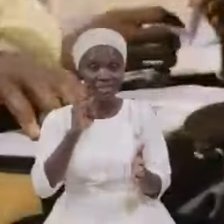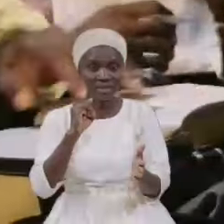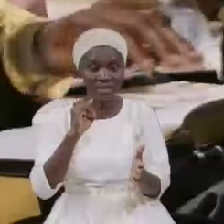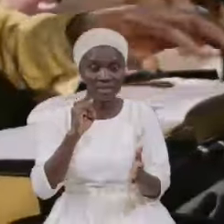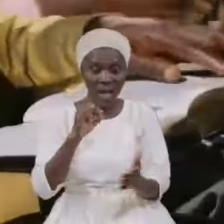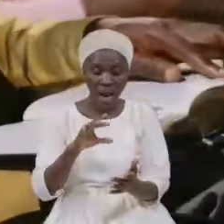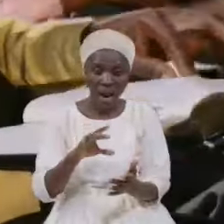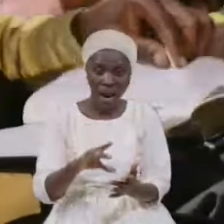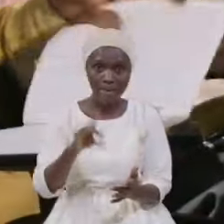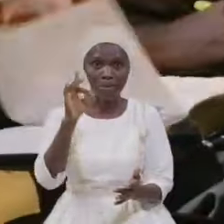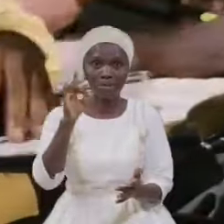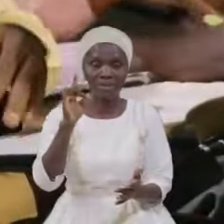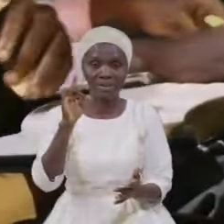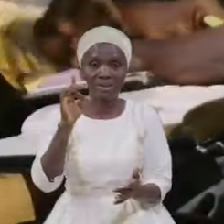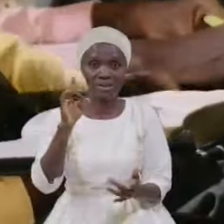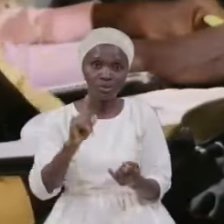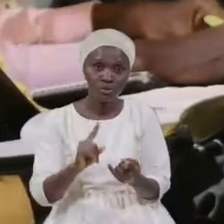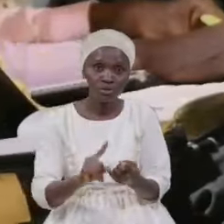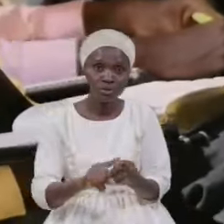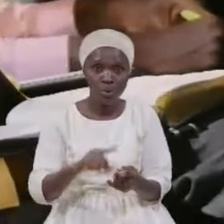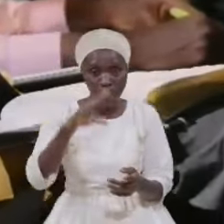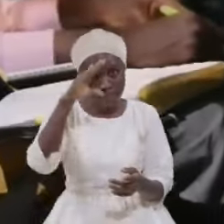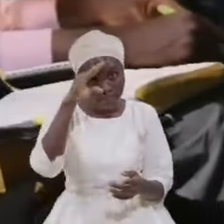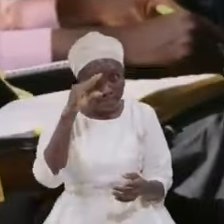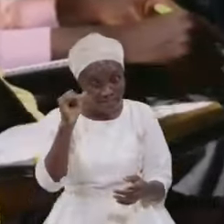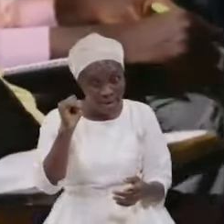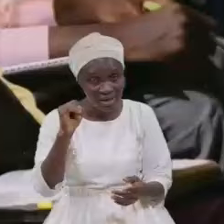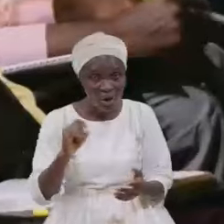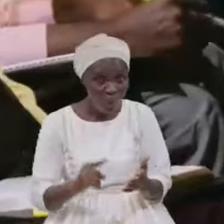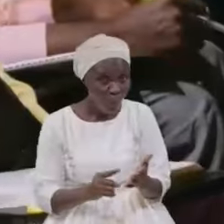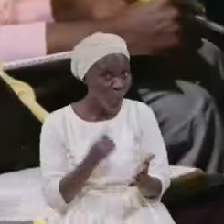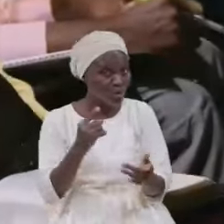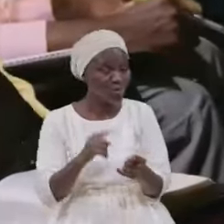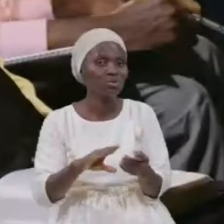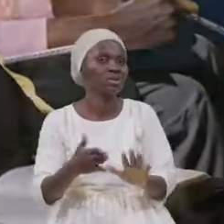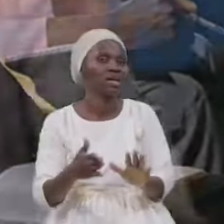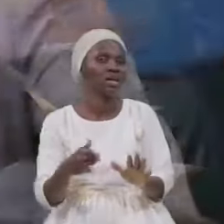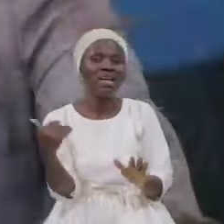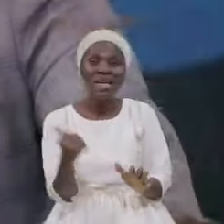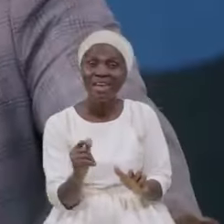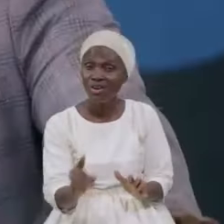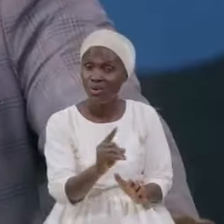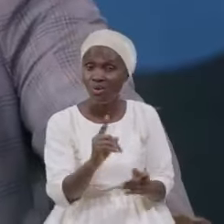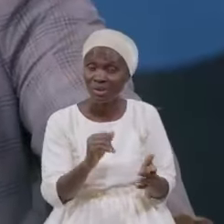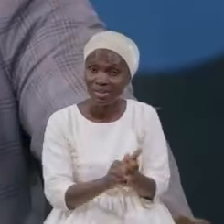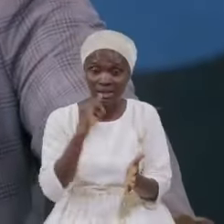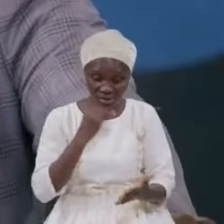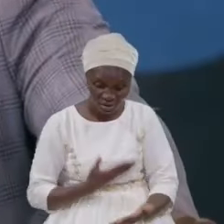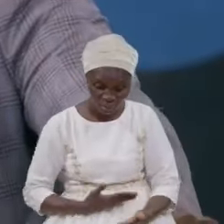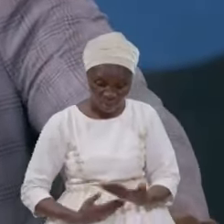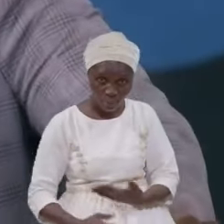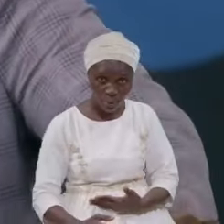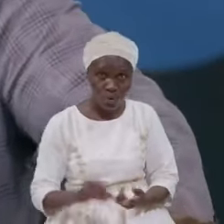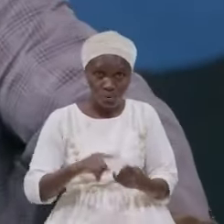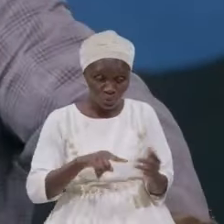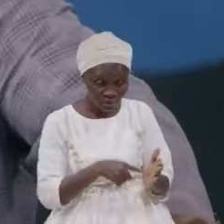die, anyone that is born into this world also has another day,